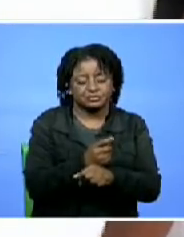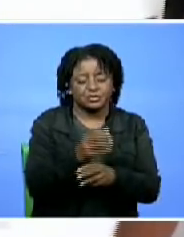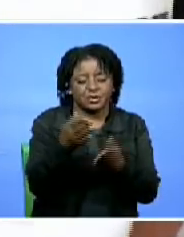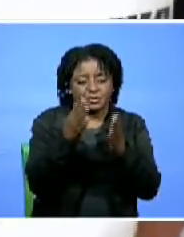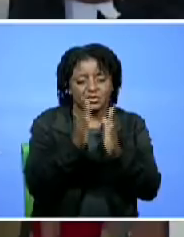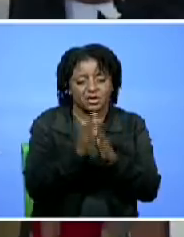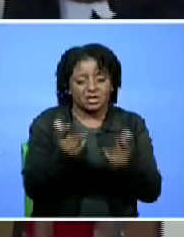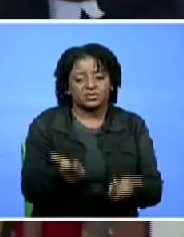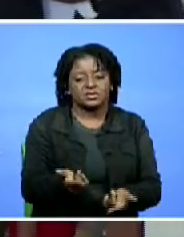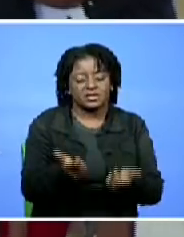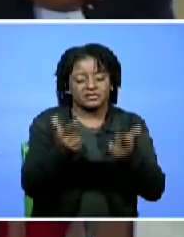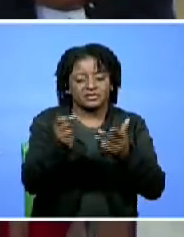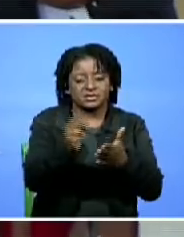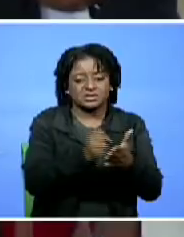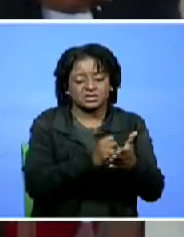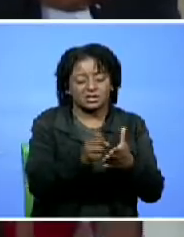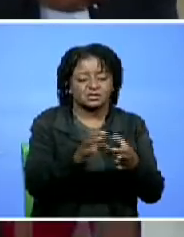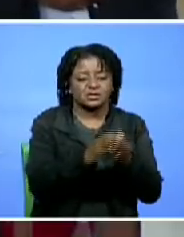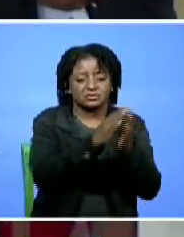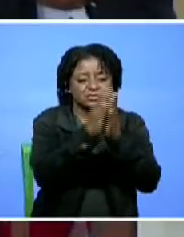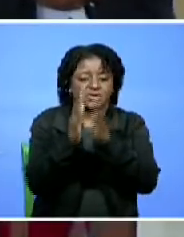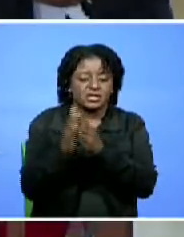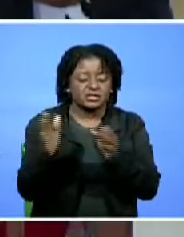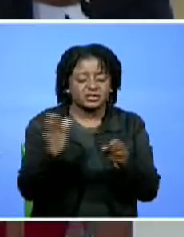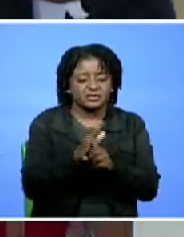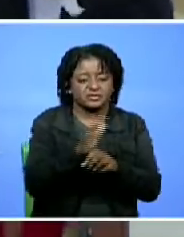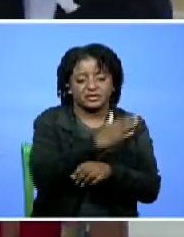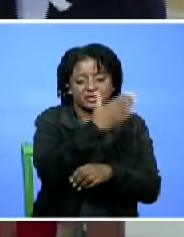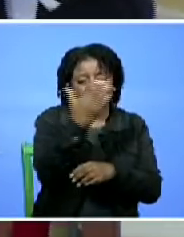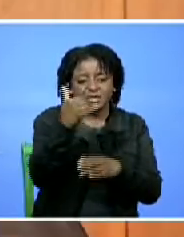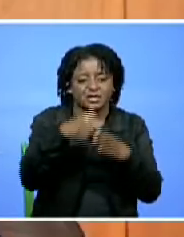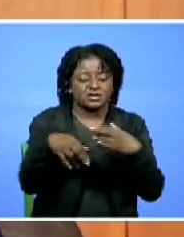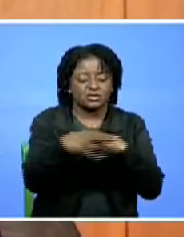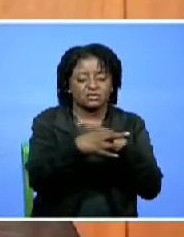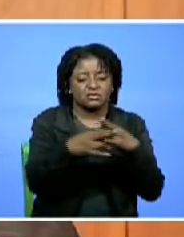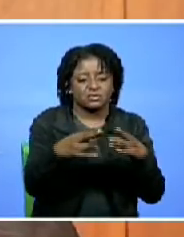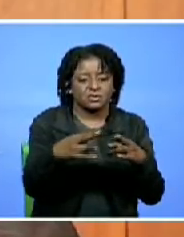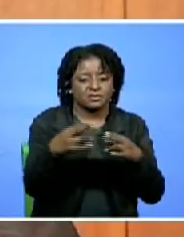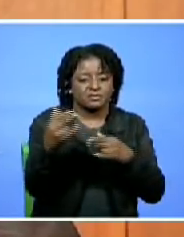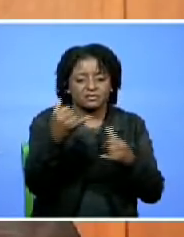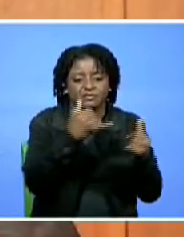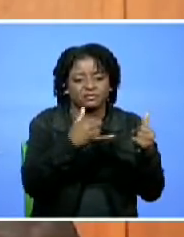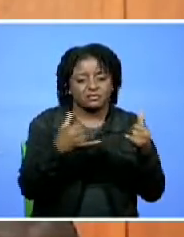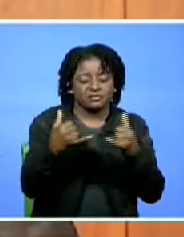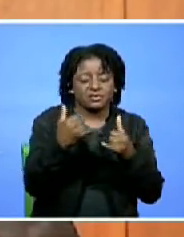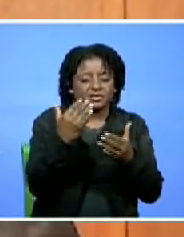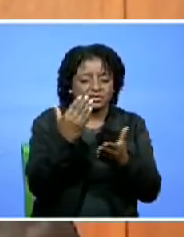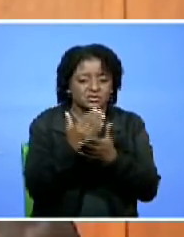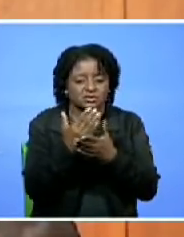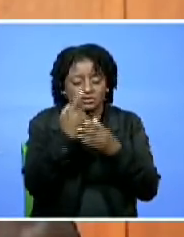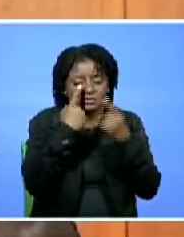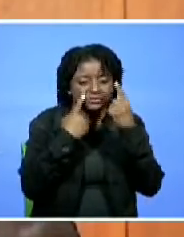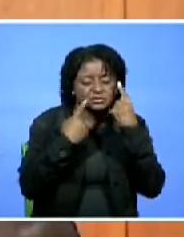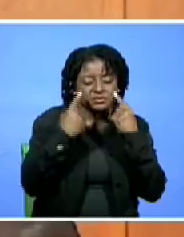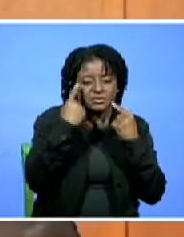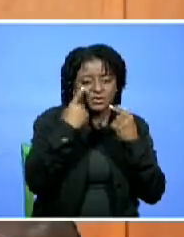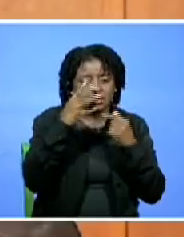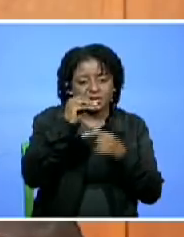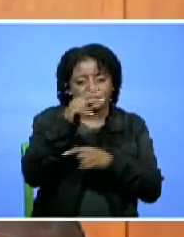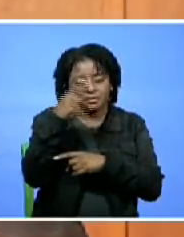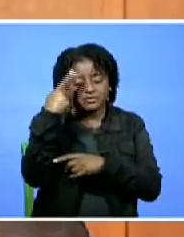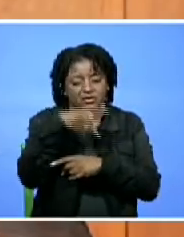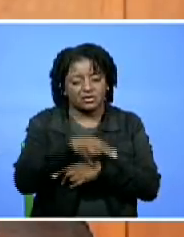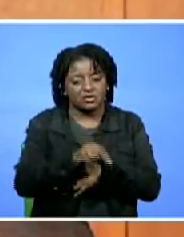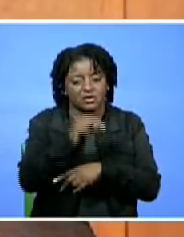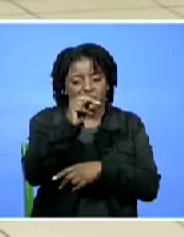Prayers were lifted and songs of praise filled the air inside the room. Fighting back tears, the Member of Parliament for North Andros and the Berry